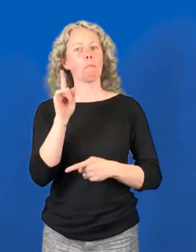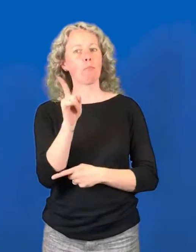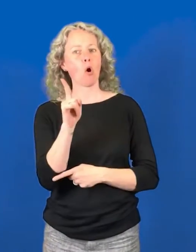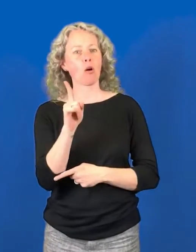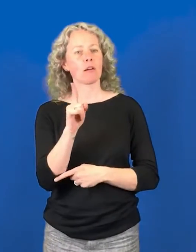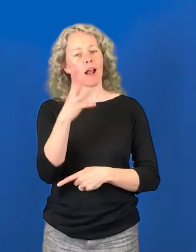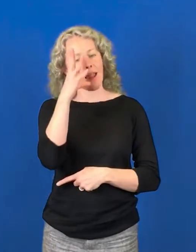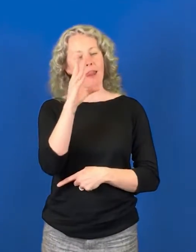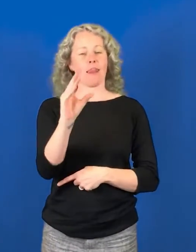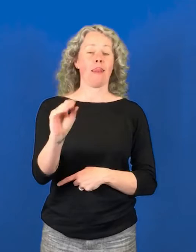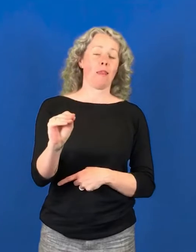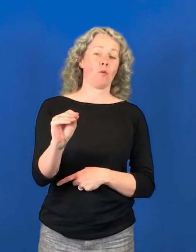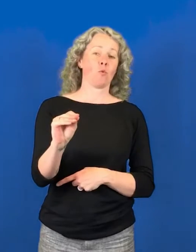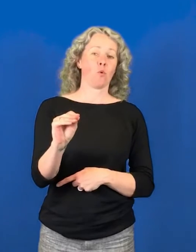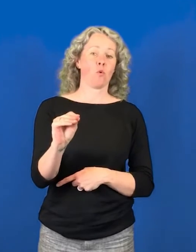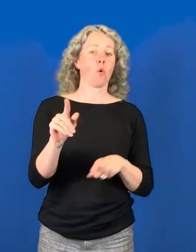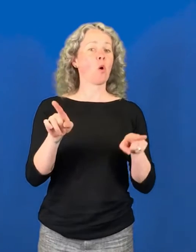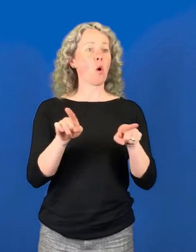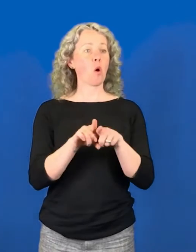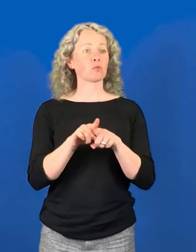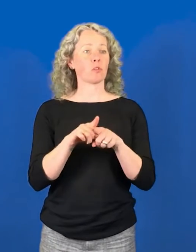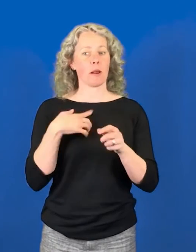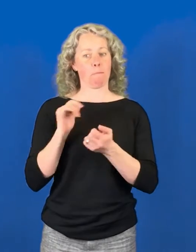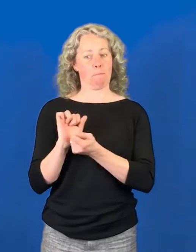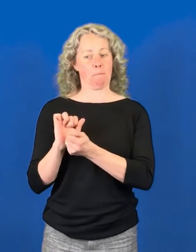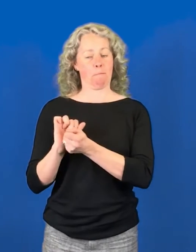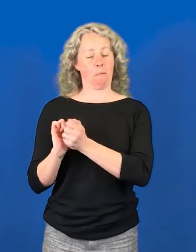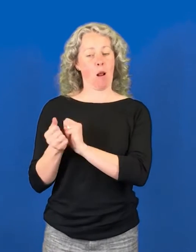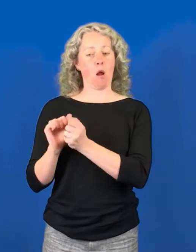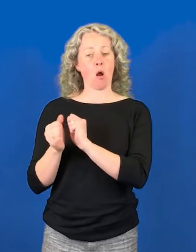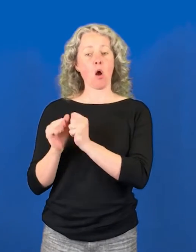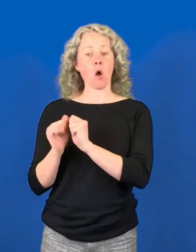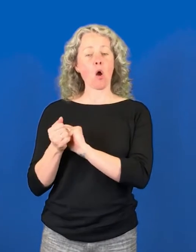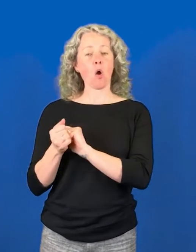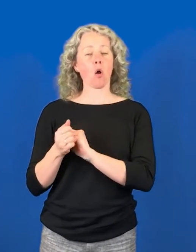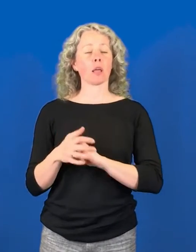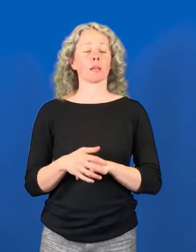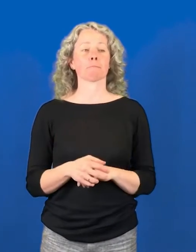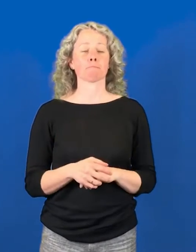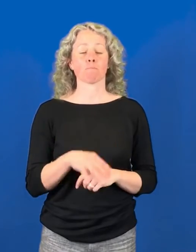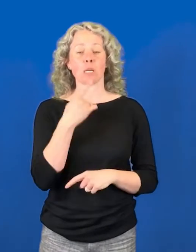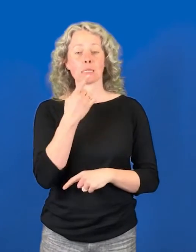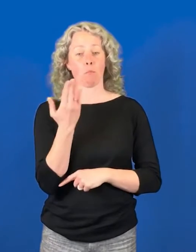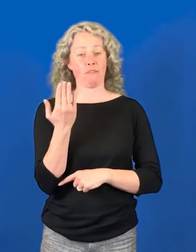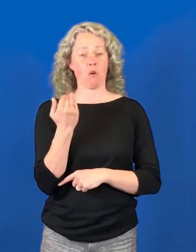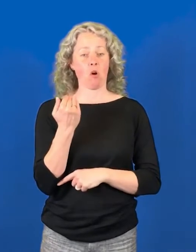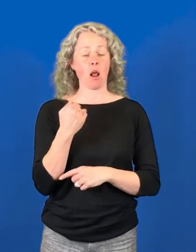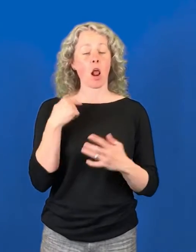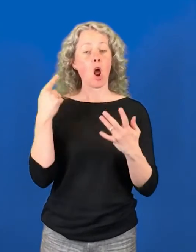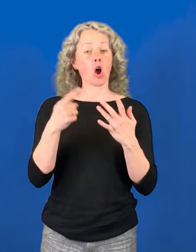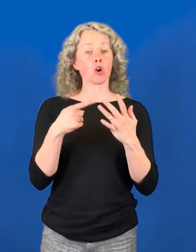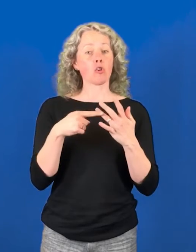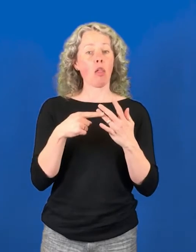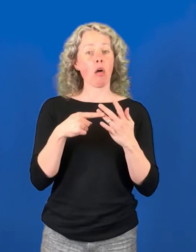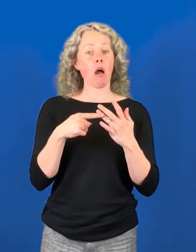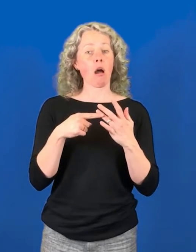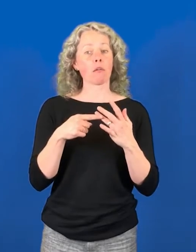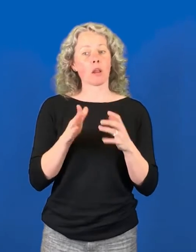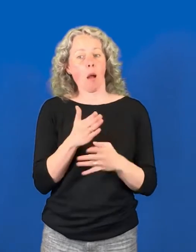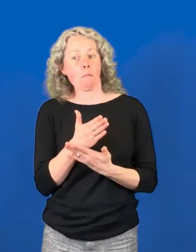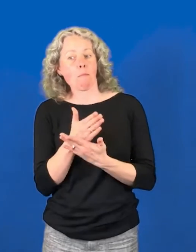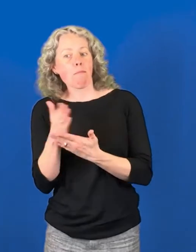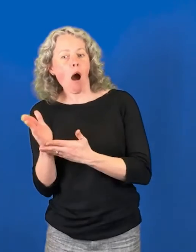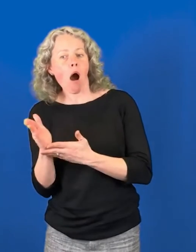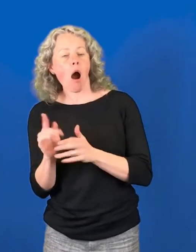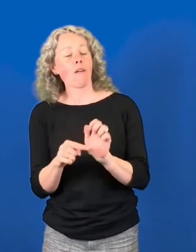also point out, and my dear colleague, Dr. Sanavana mentioned this, is there's another arm to